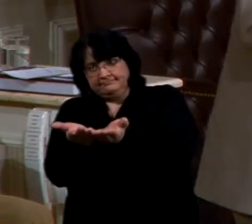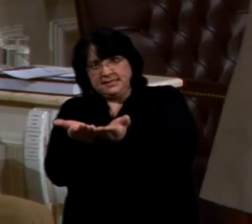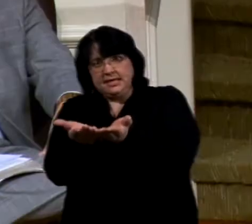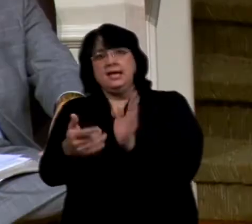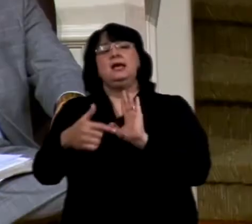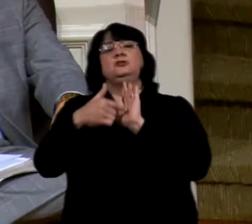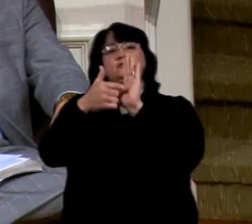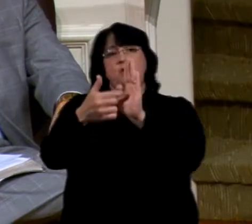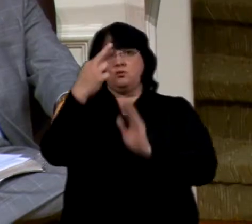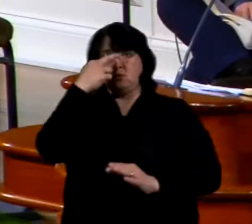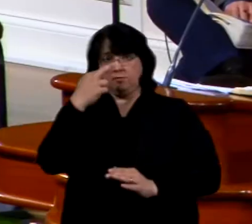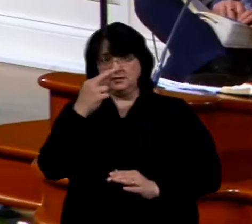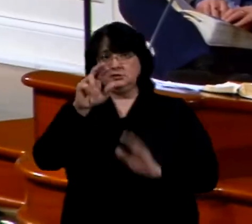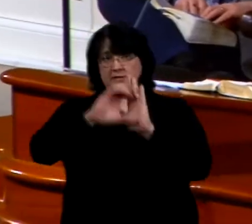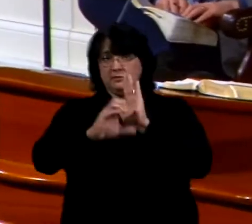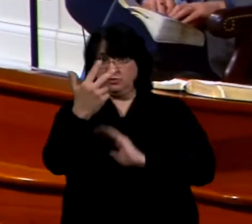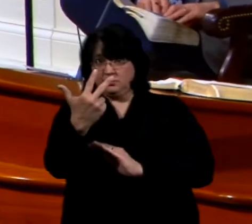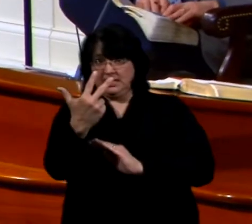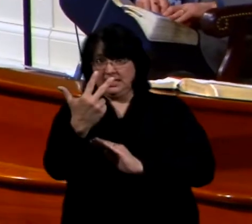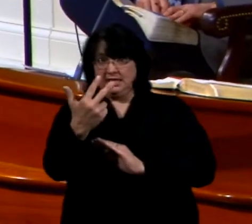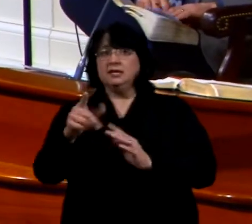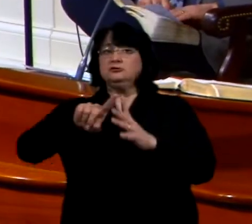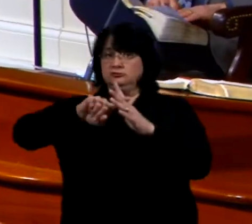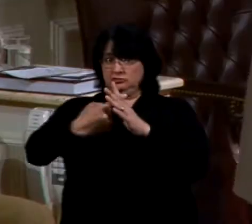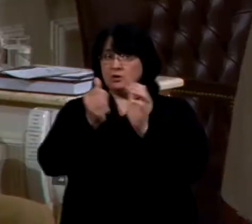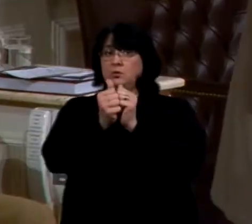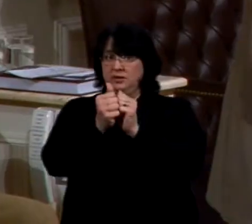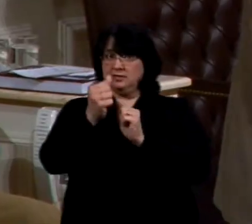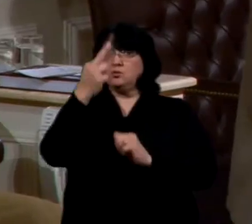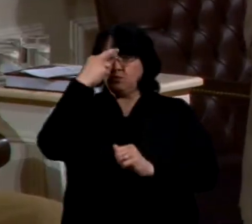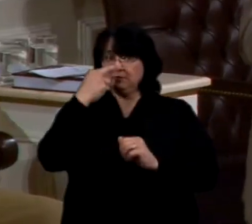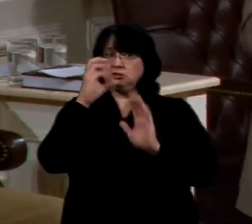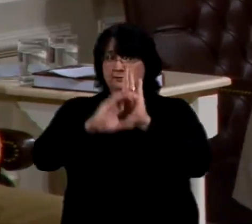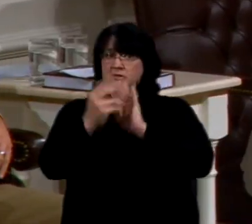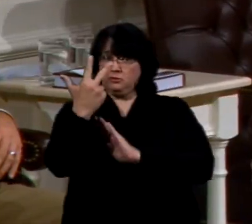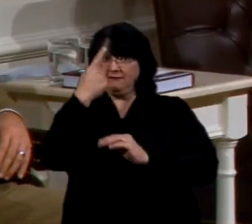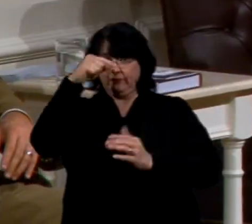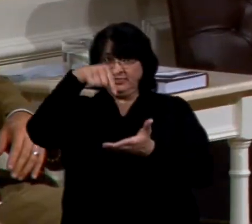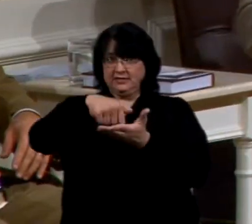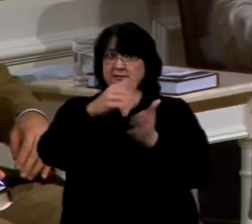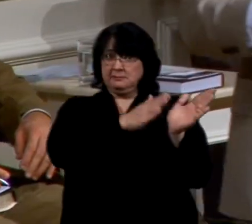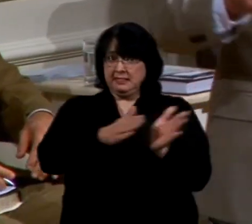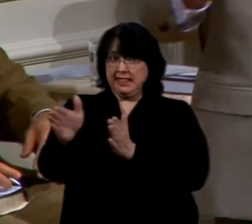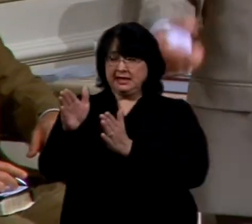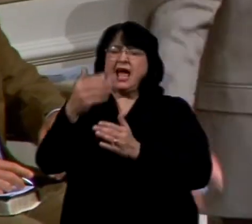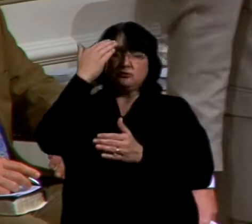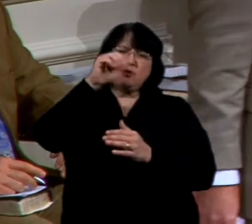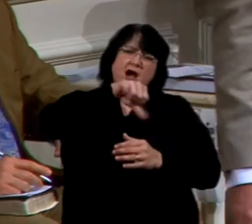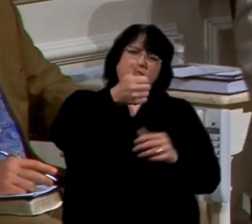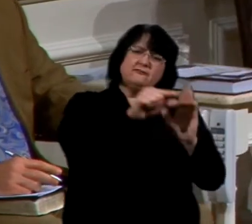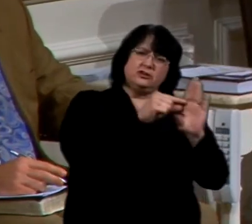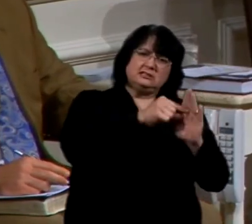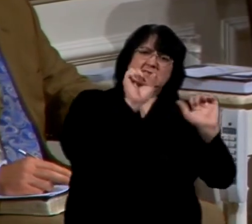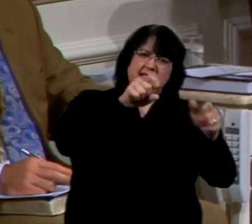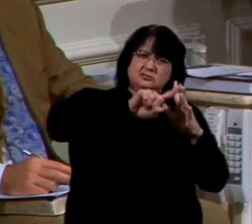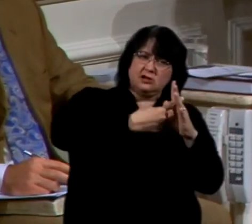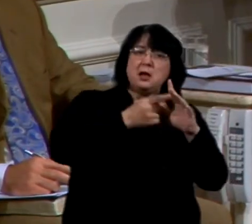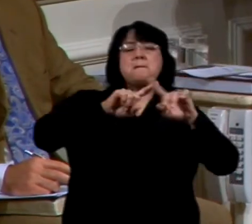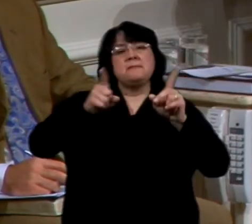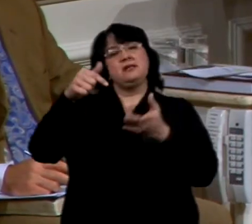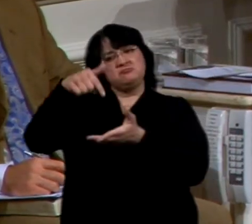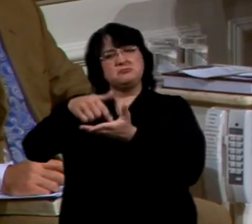Romans 3, the book of Romans, because that's where you're going to be. For this plan. I know there's other verses that could be used, but Romans does a great job,